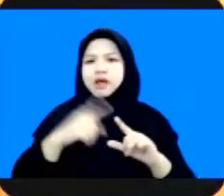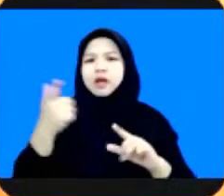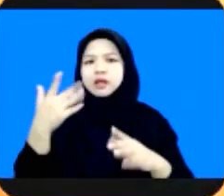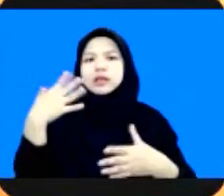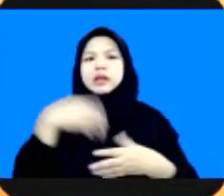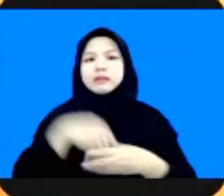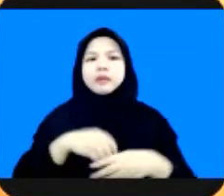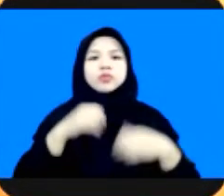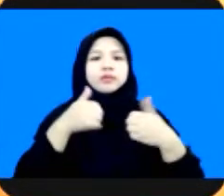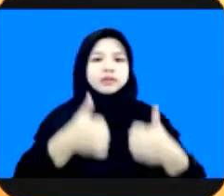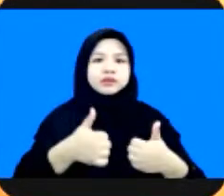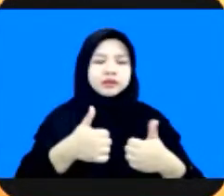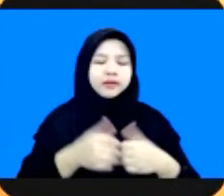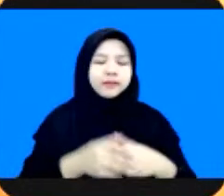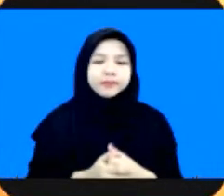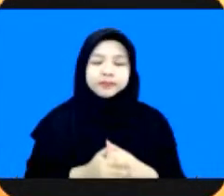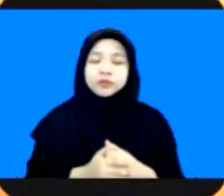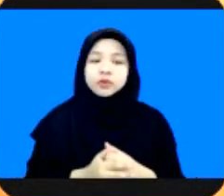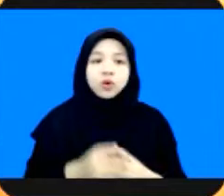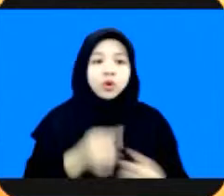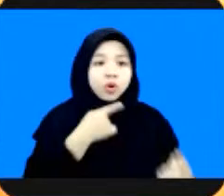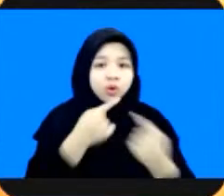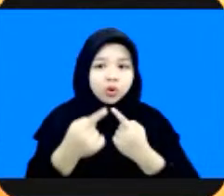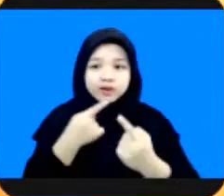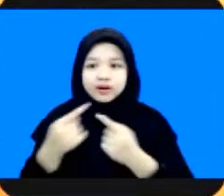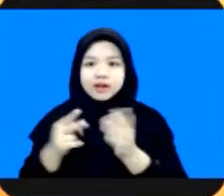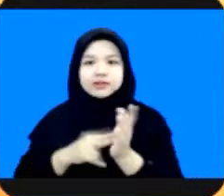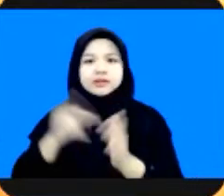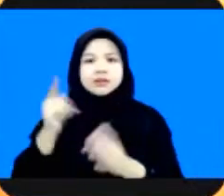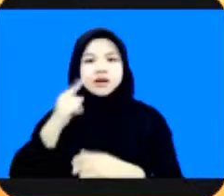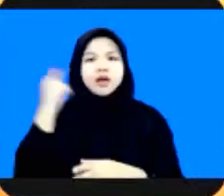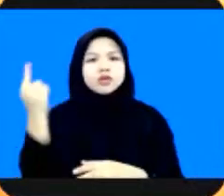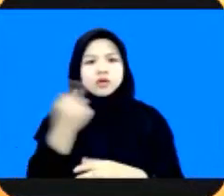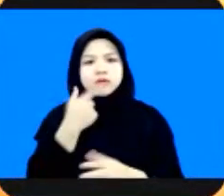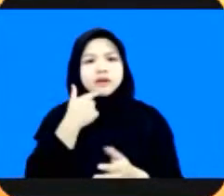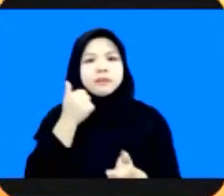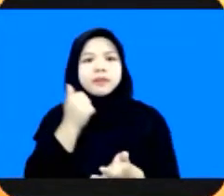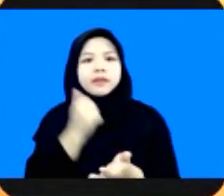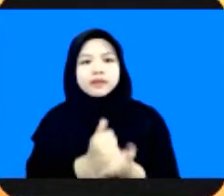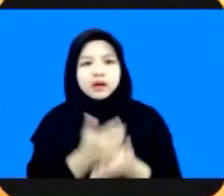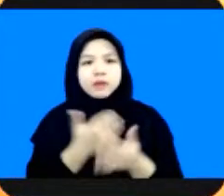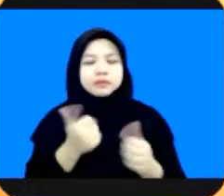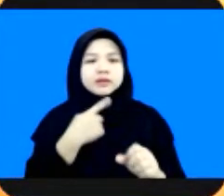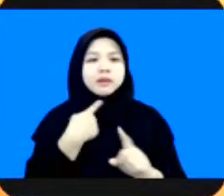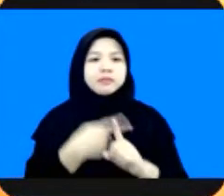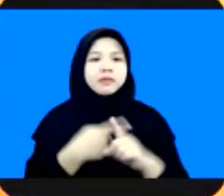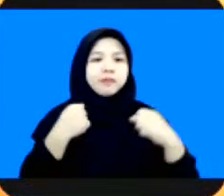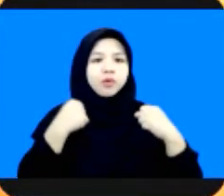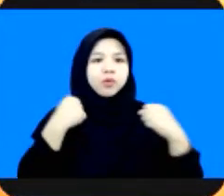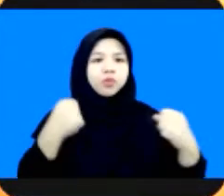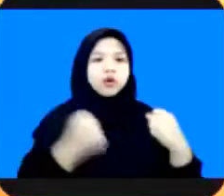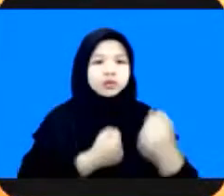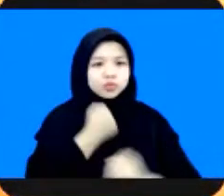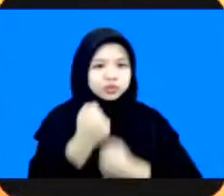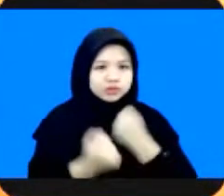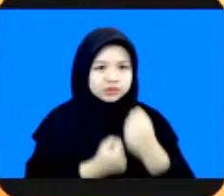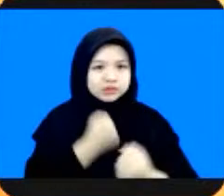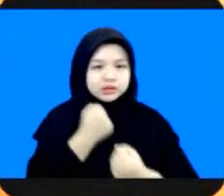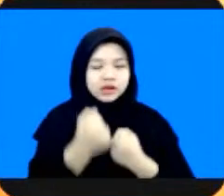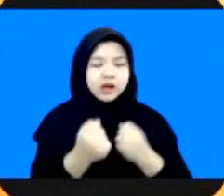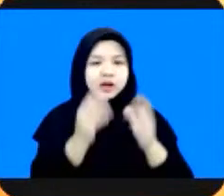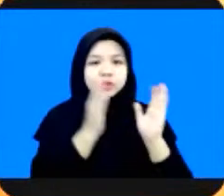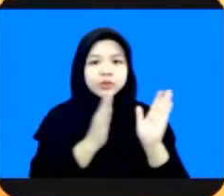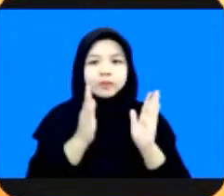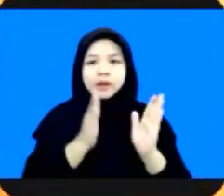and subnational level is really crucial to kind of strengthen the effort of epidemic management in Indonesia. I'll stop here and